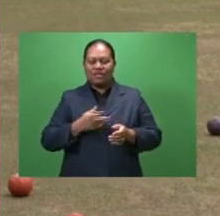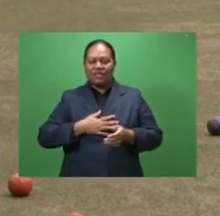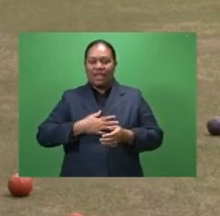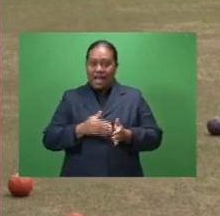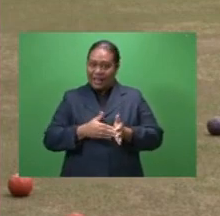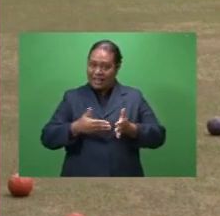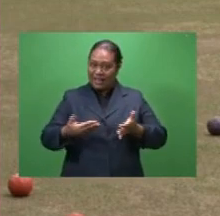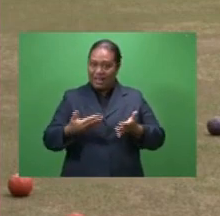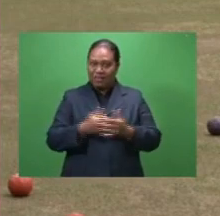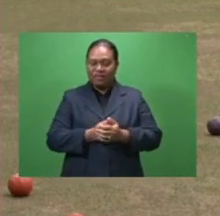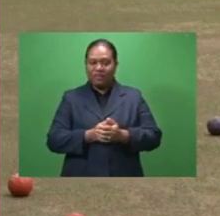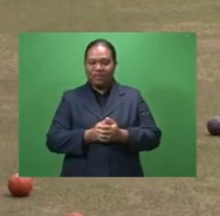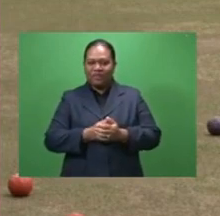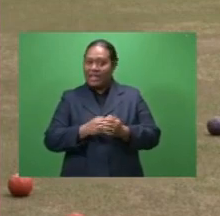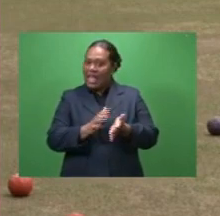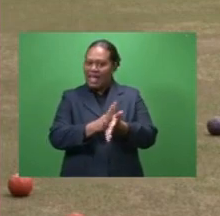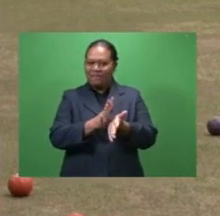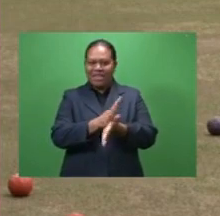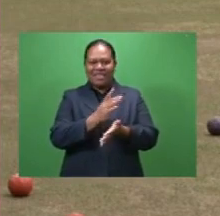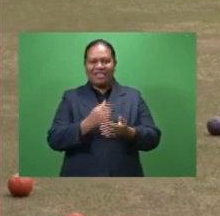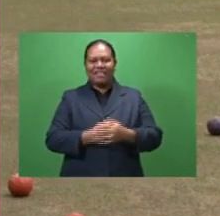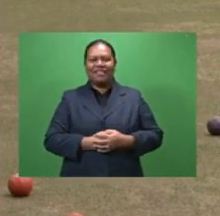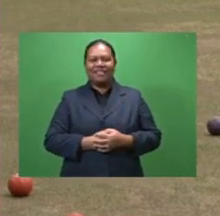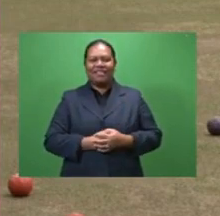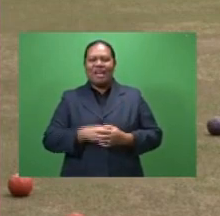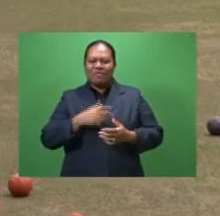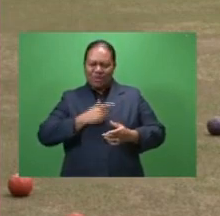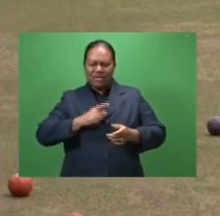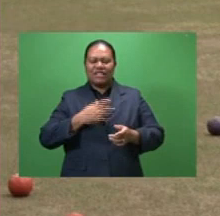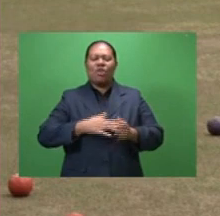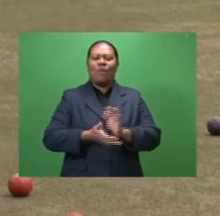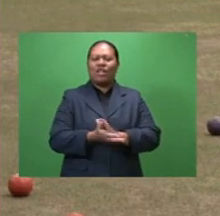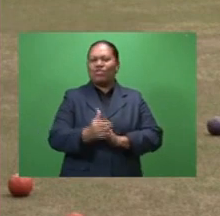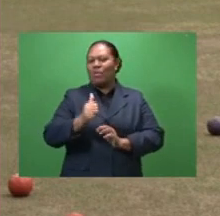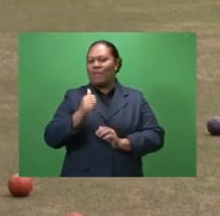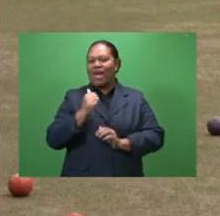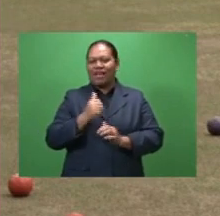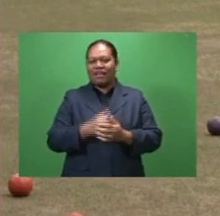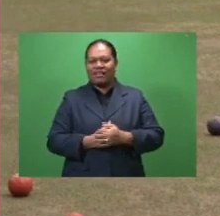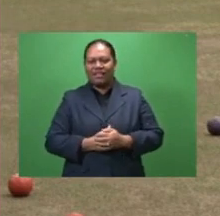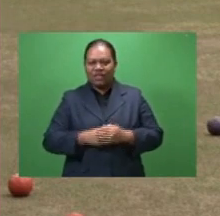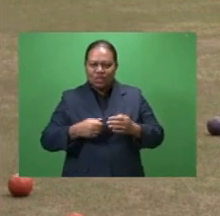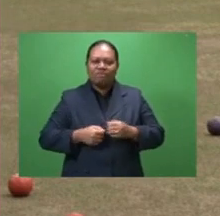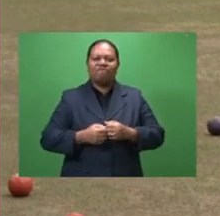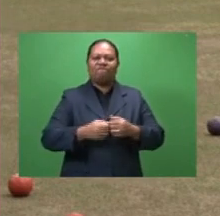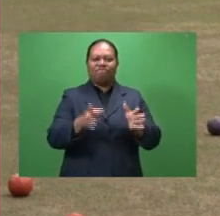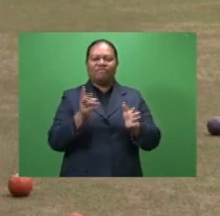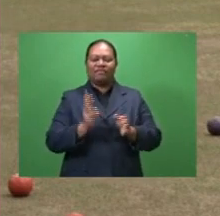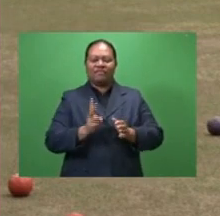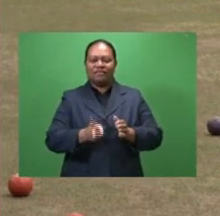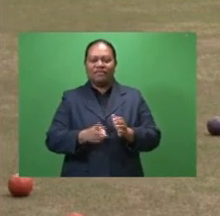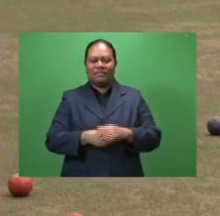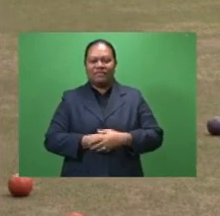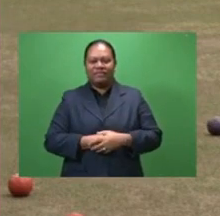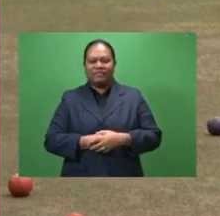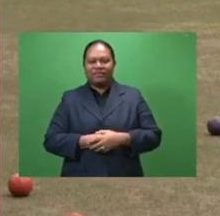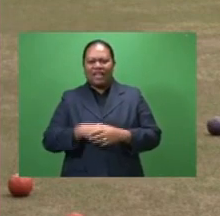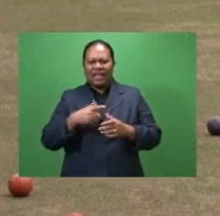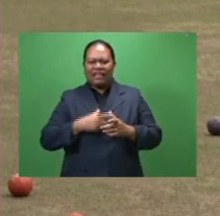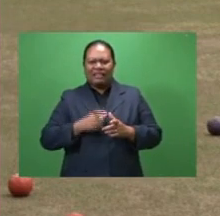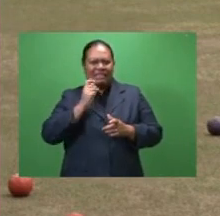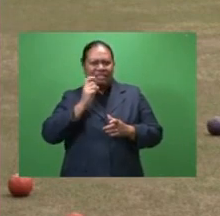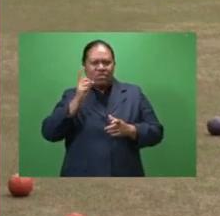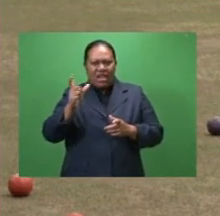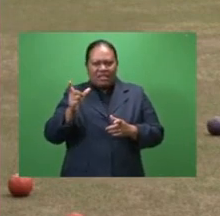actually quite happy, you know, to back on the green. It's sort of weird because we